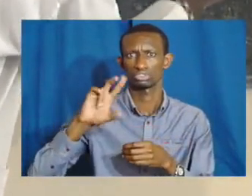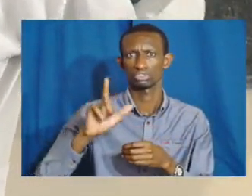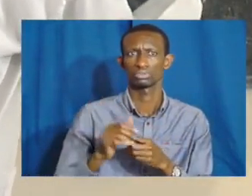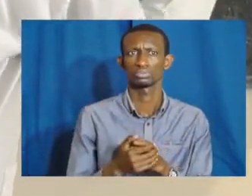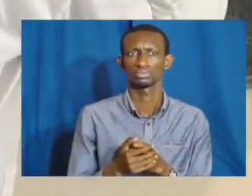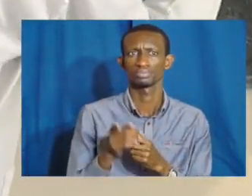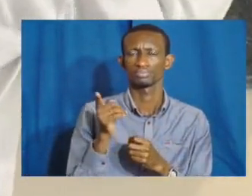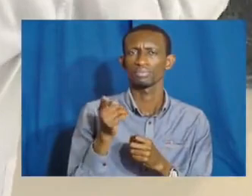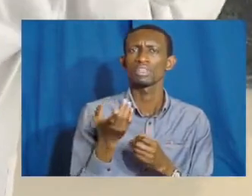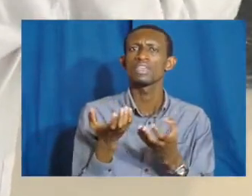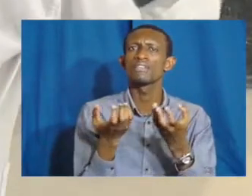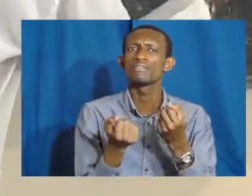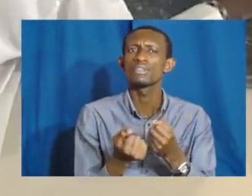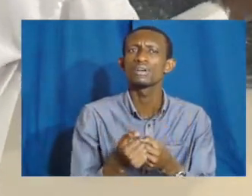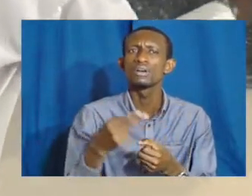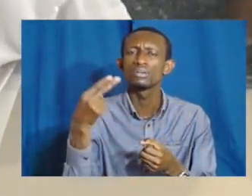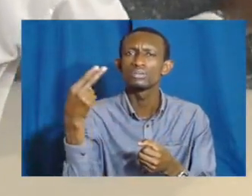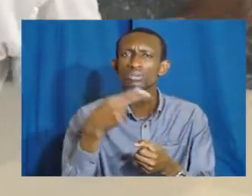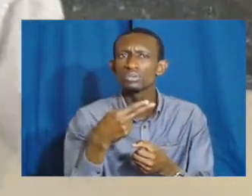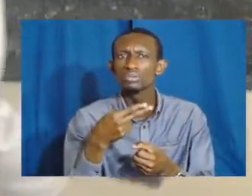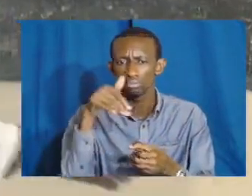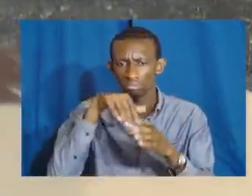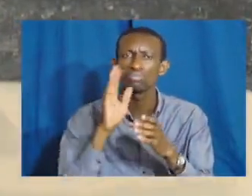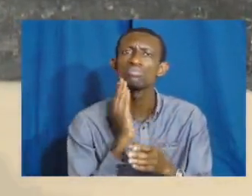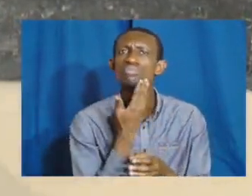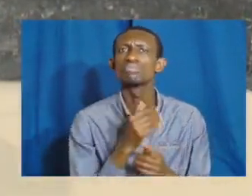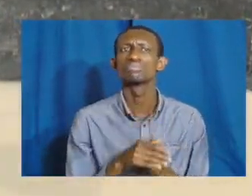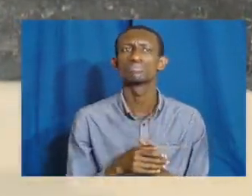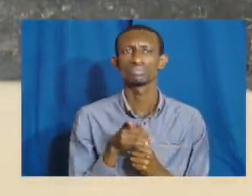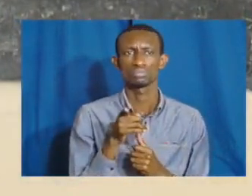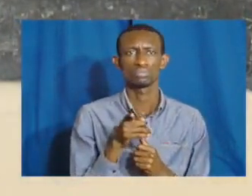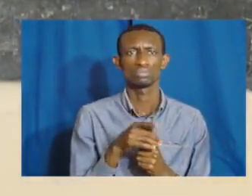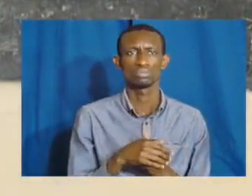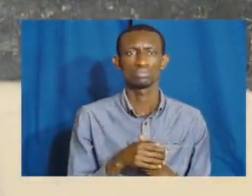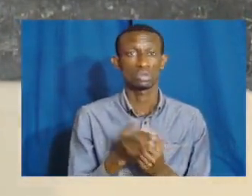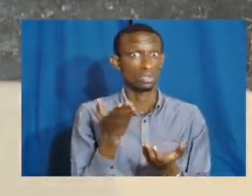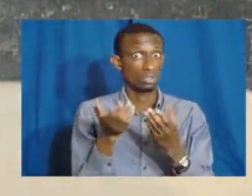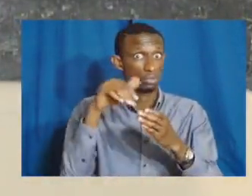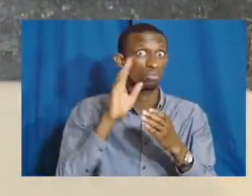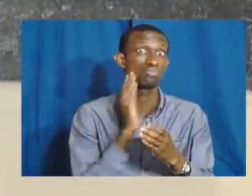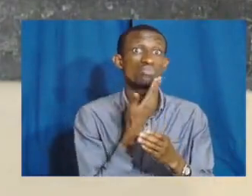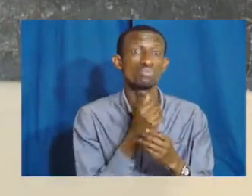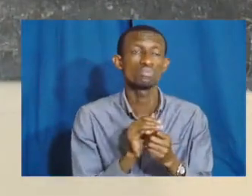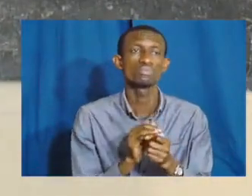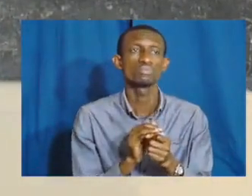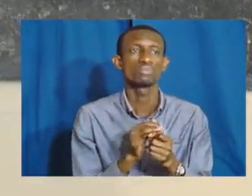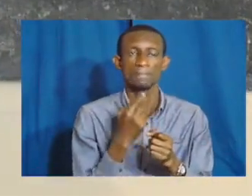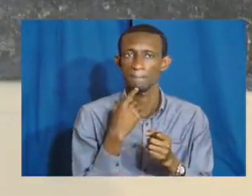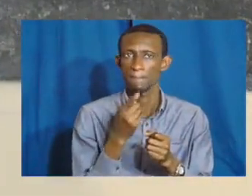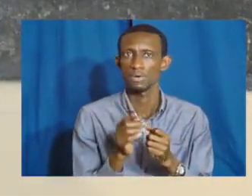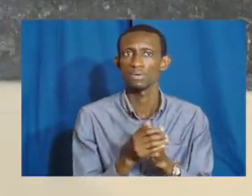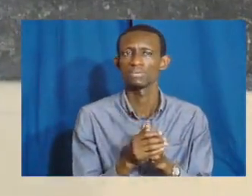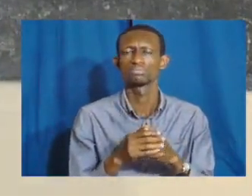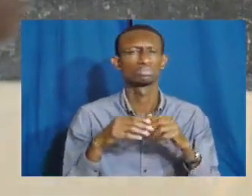will form a hydrogen bond with water. So compounds that form hydrogen bonds with water are said to